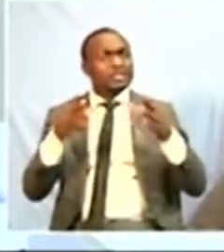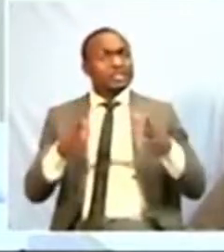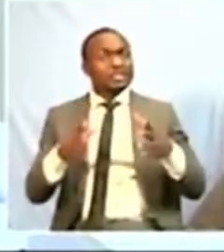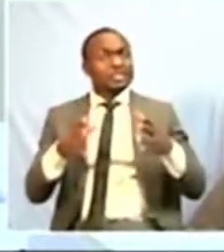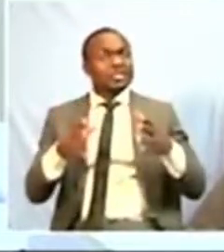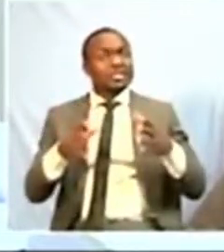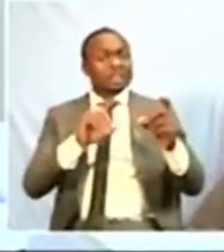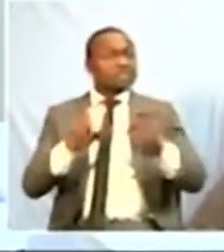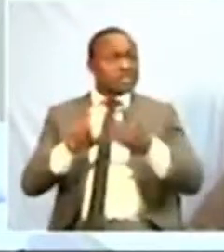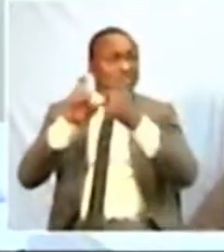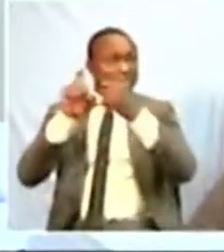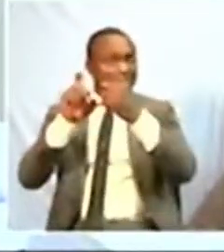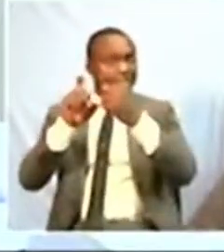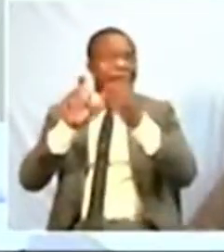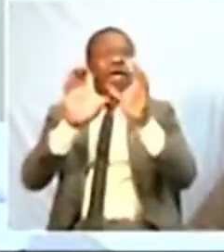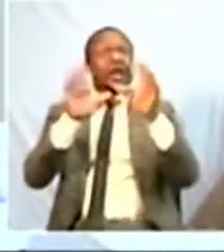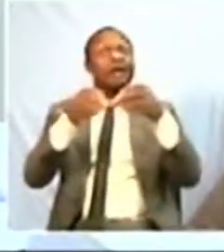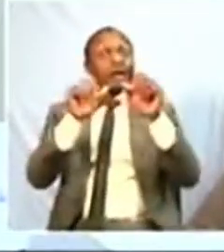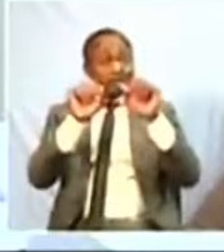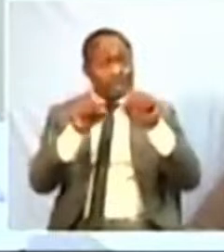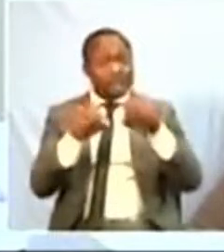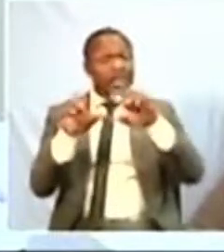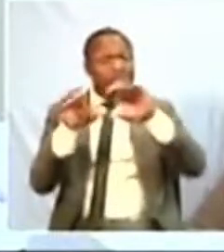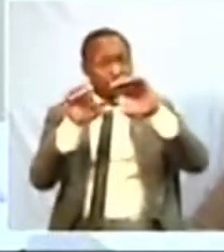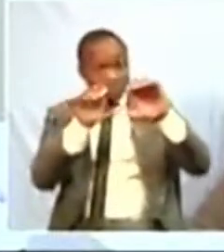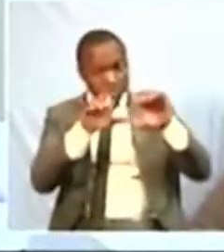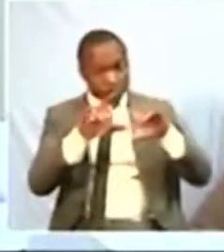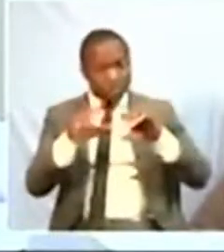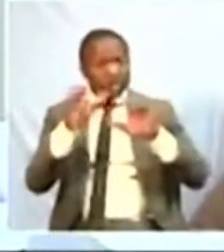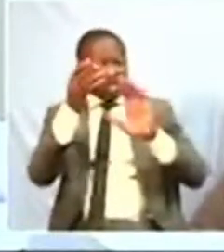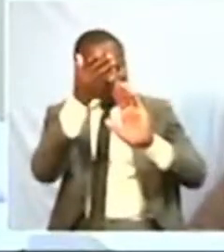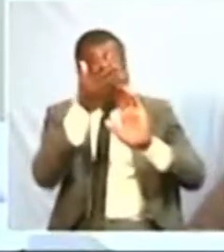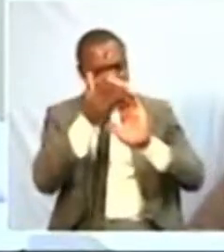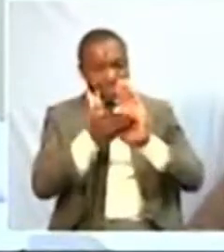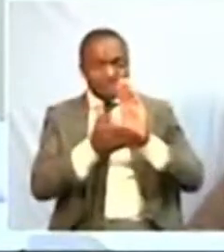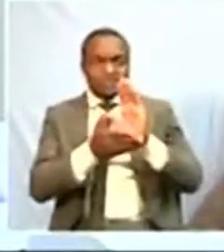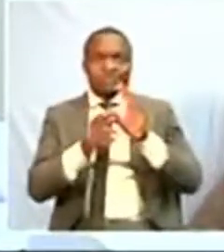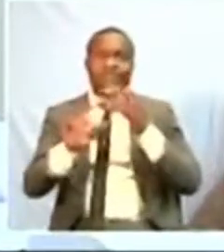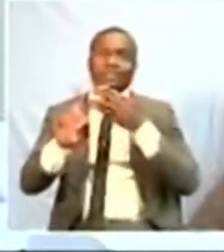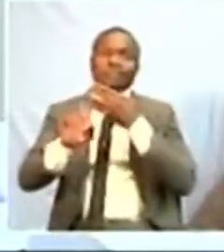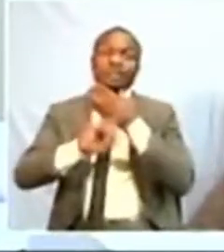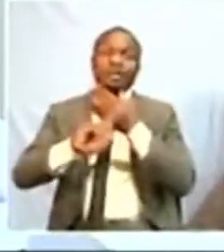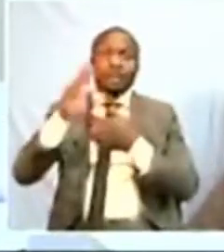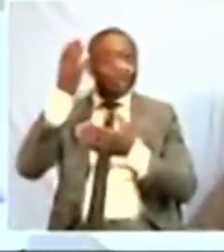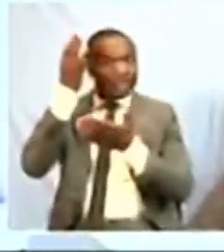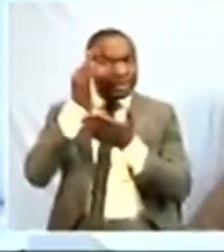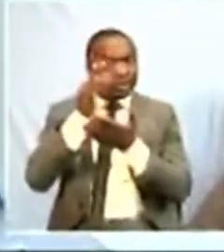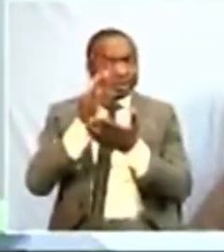This committee, can it do this? Town clerk.